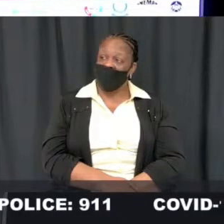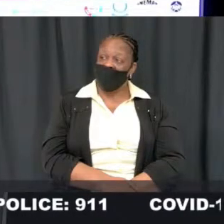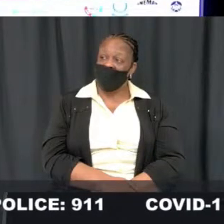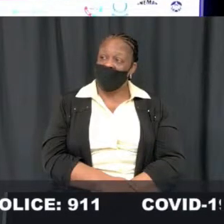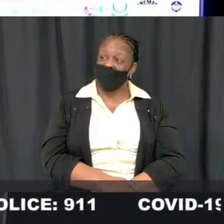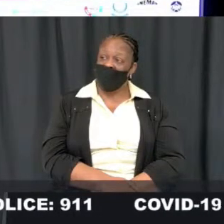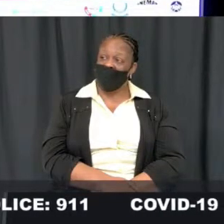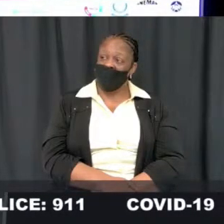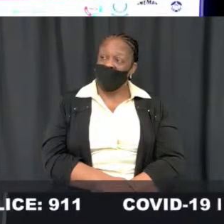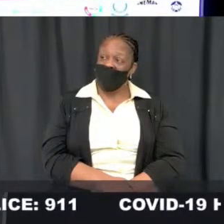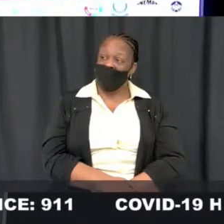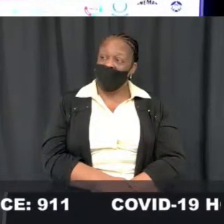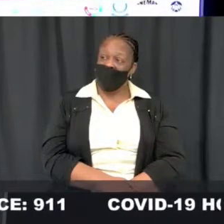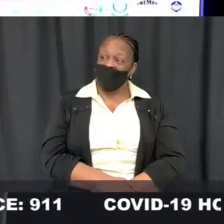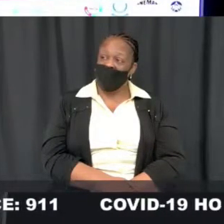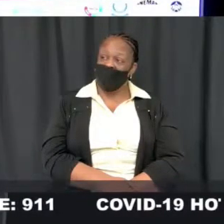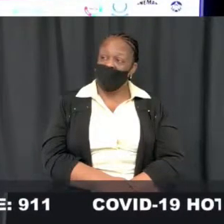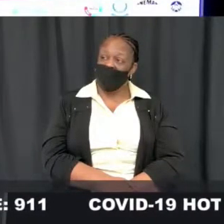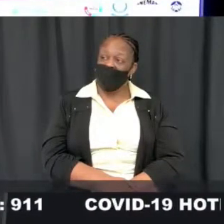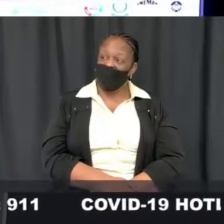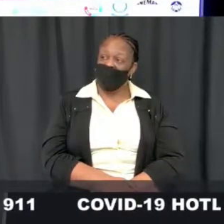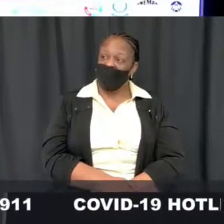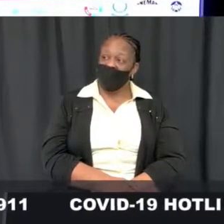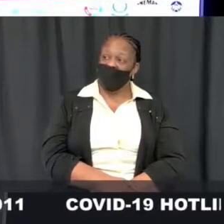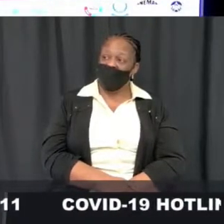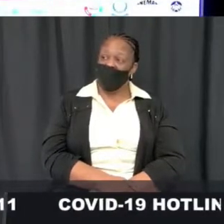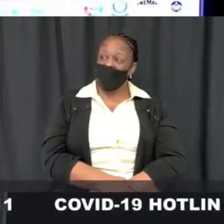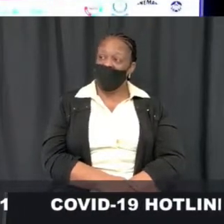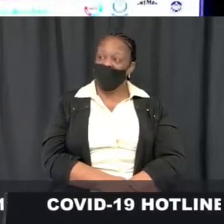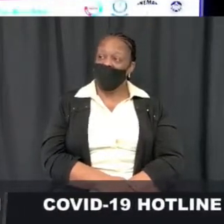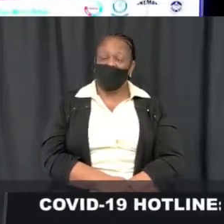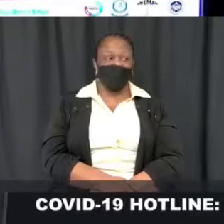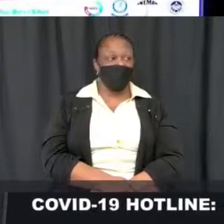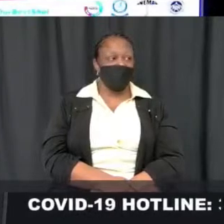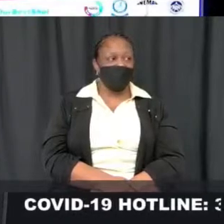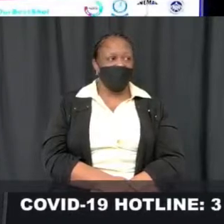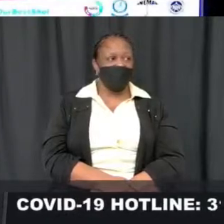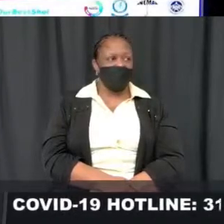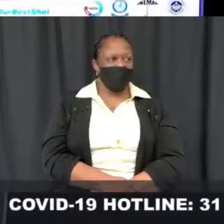you created a whole slide of utter emptiness.